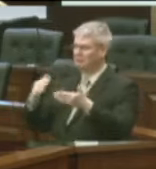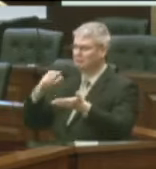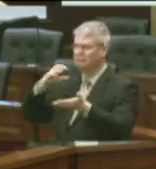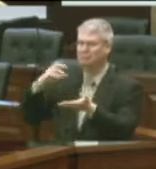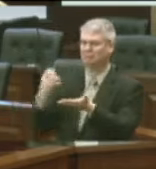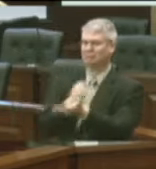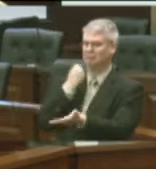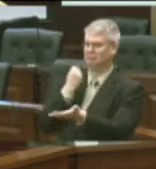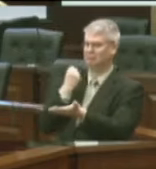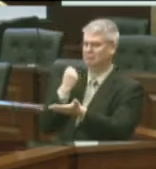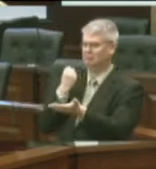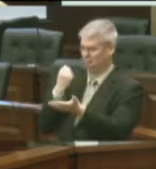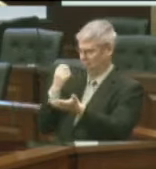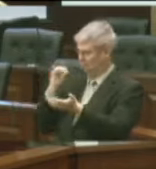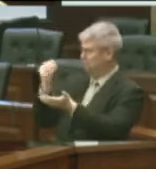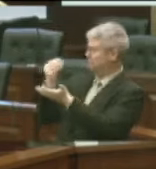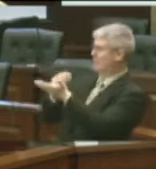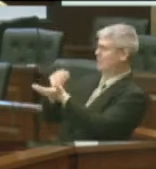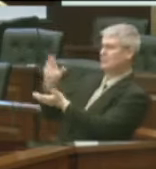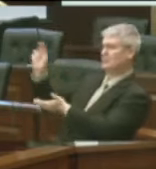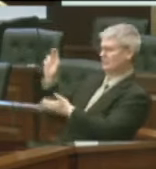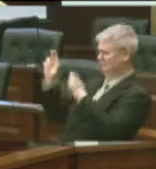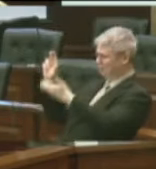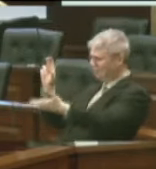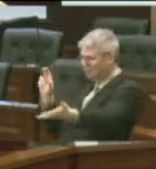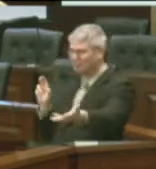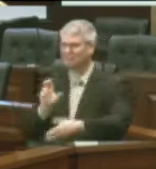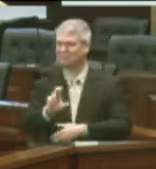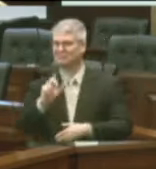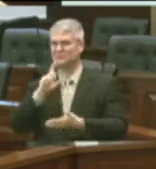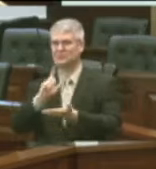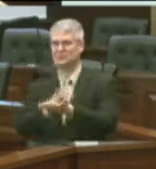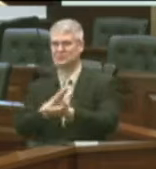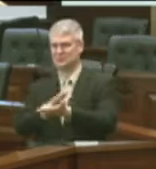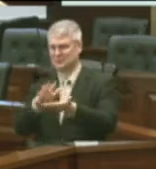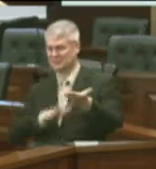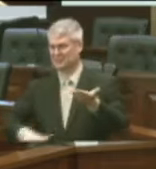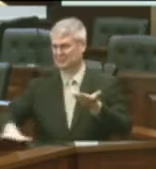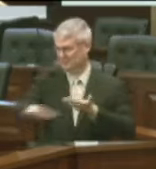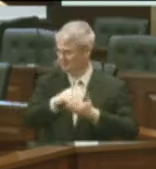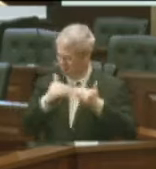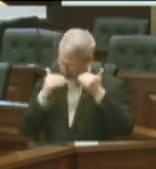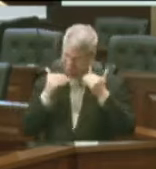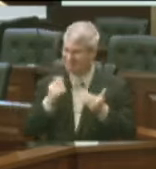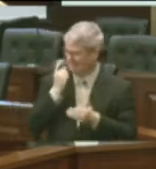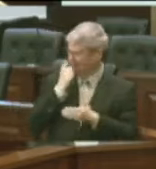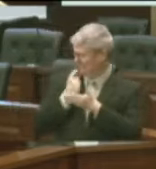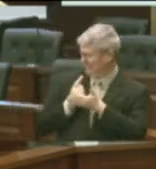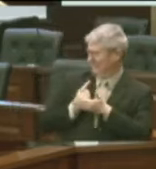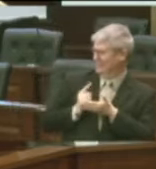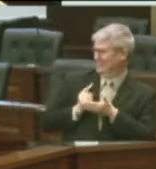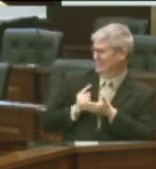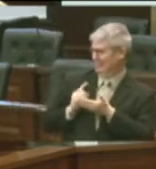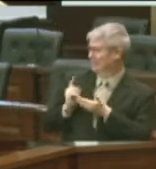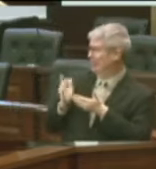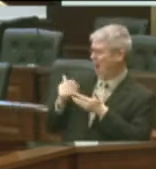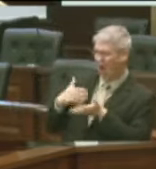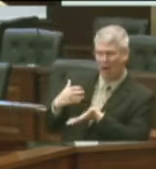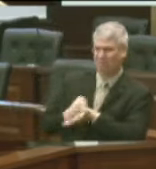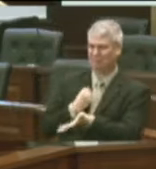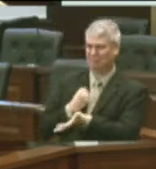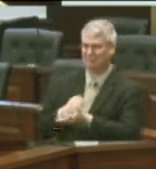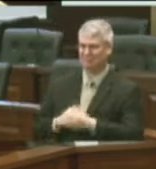budgets. And we did not hesitate to seize the opportunity to support our schools. This makes Idaho one of the only